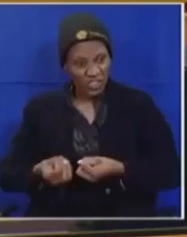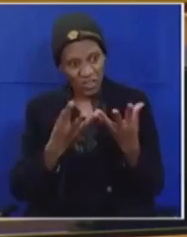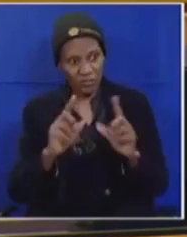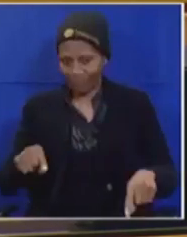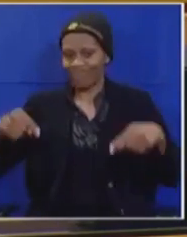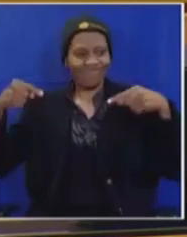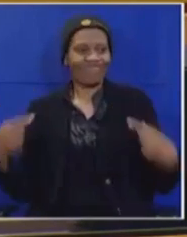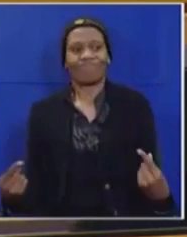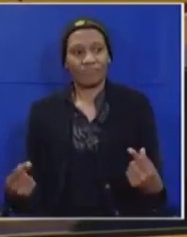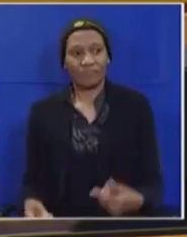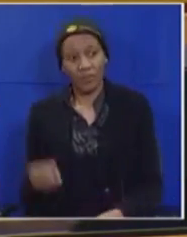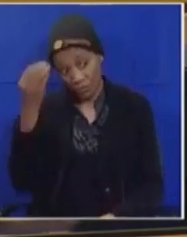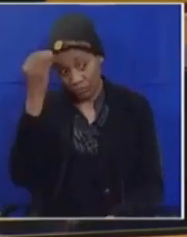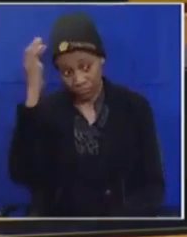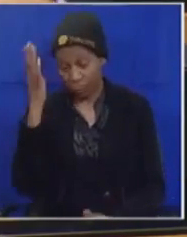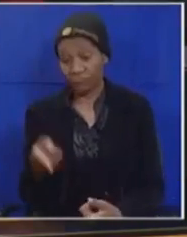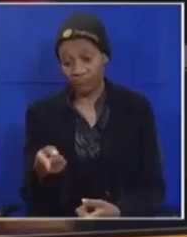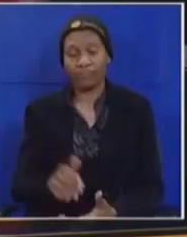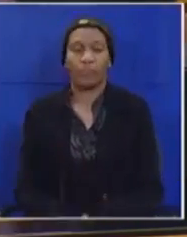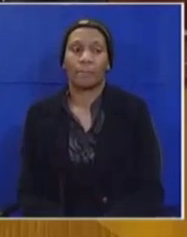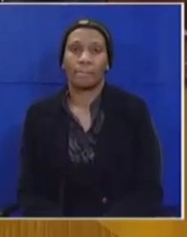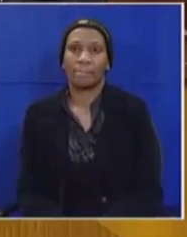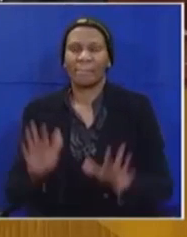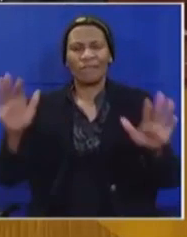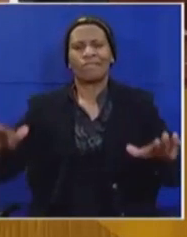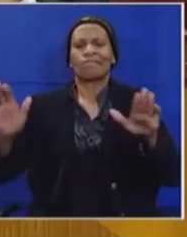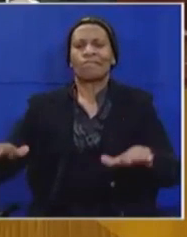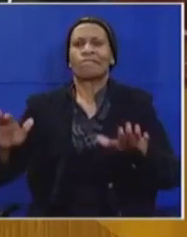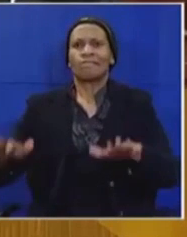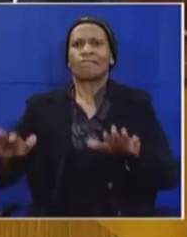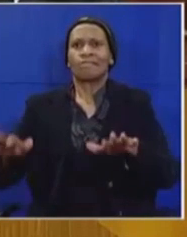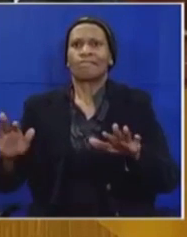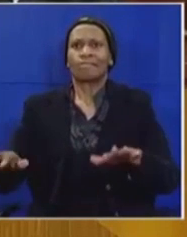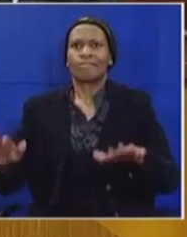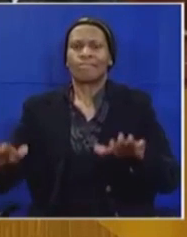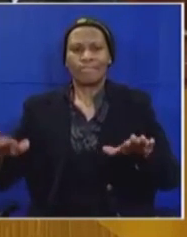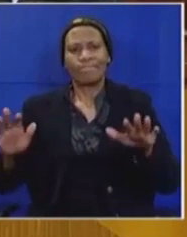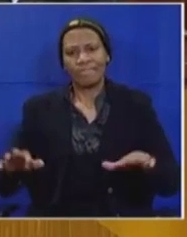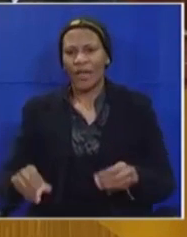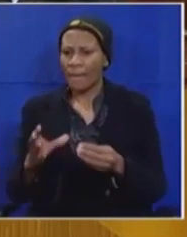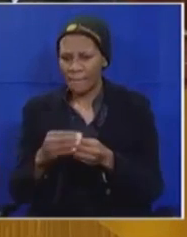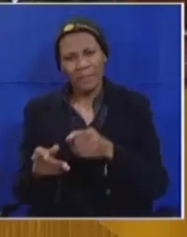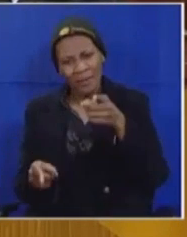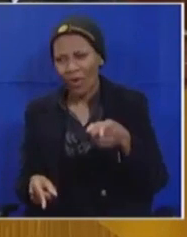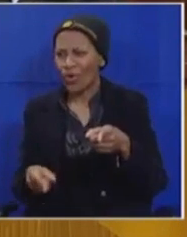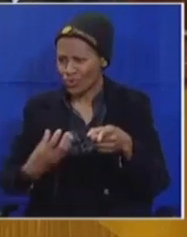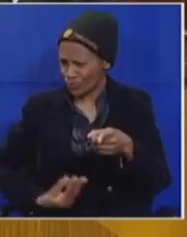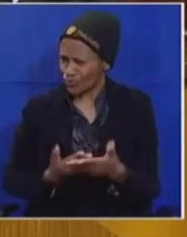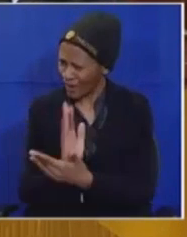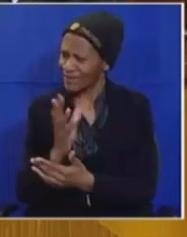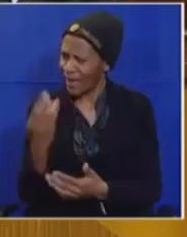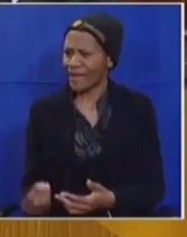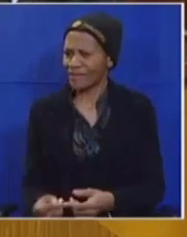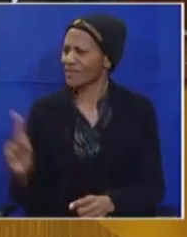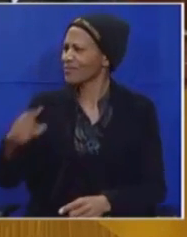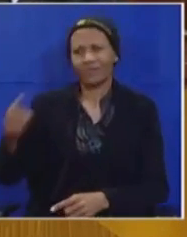Honorable members, order. Don't do that to that member. He has a right to express his opinion. No, you